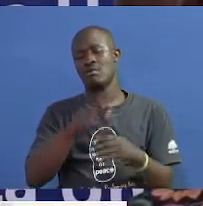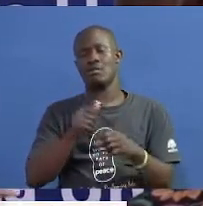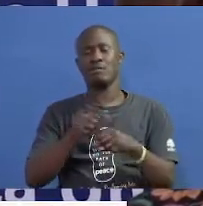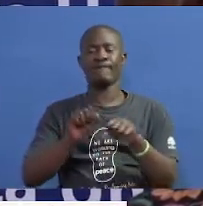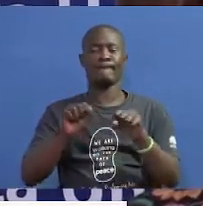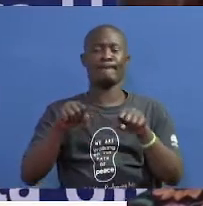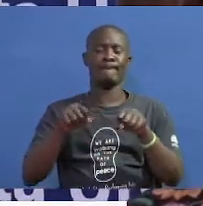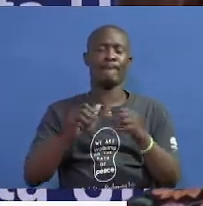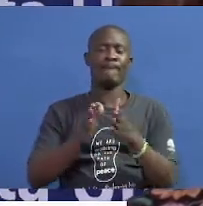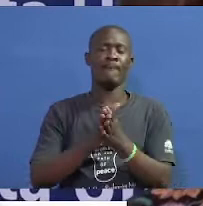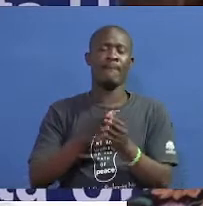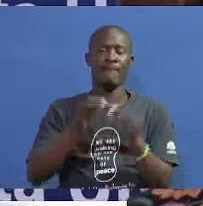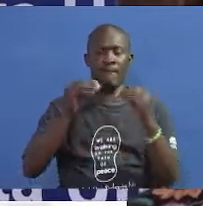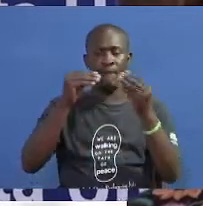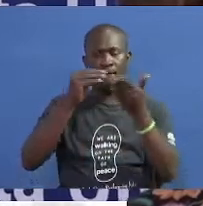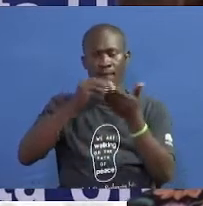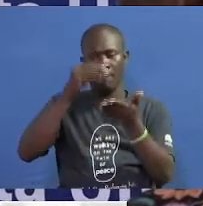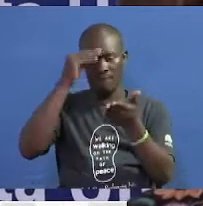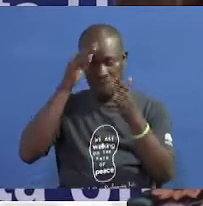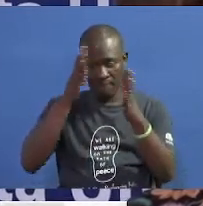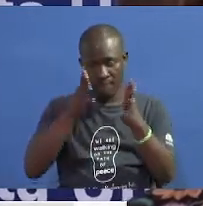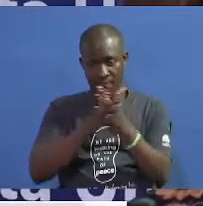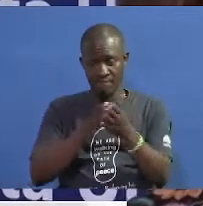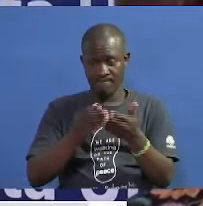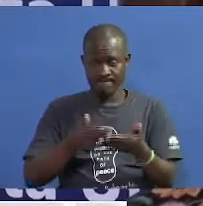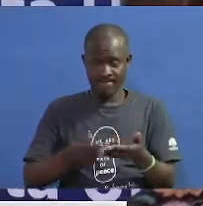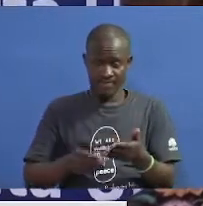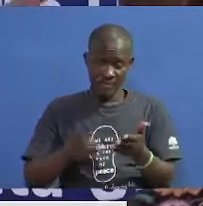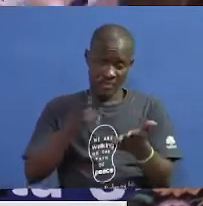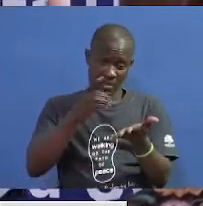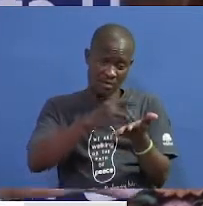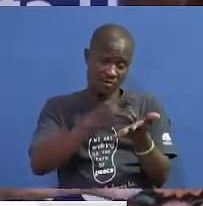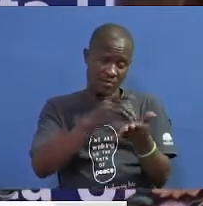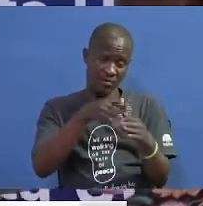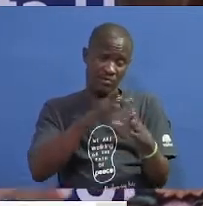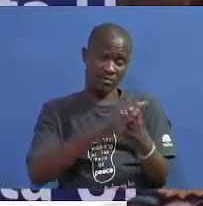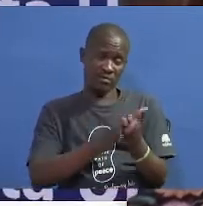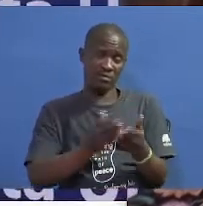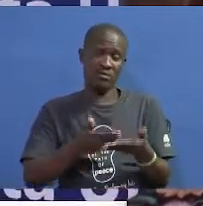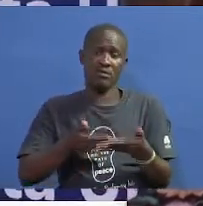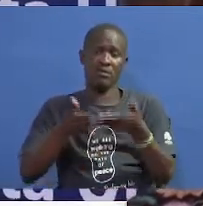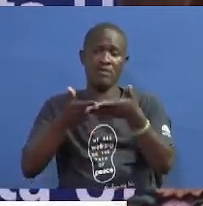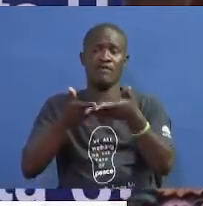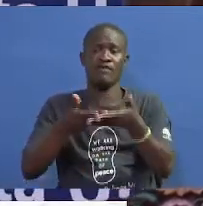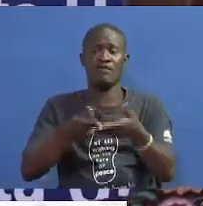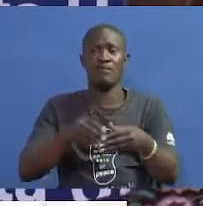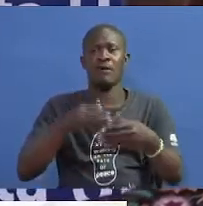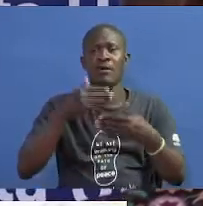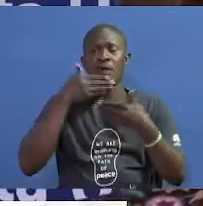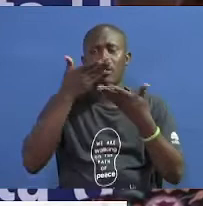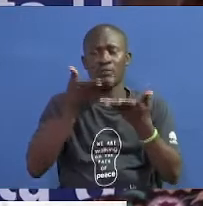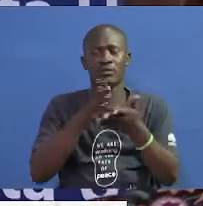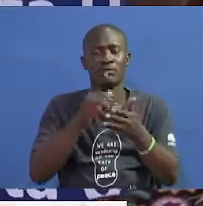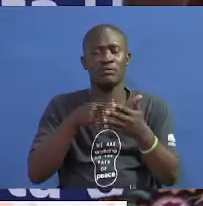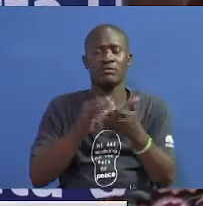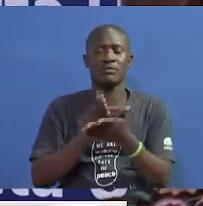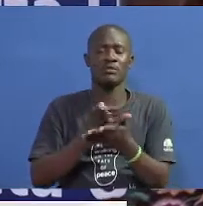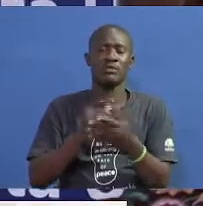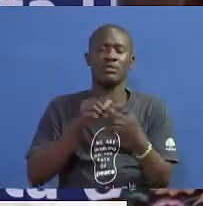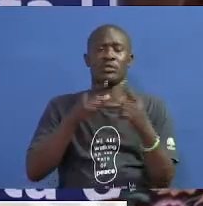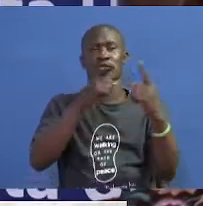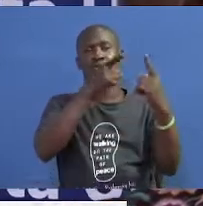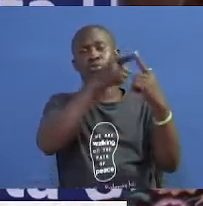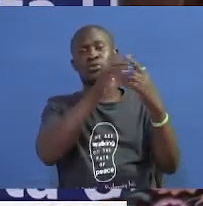have the ability for learners to be able to upload their scans to our platform so we can give them feedback. Our whole goal is